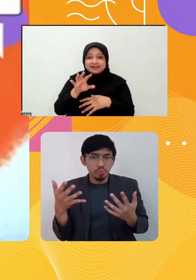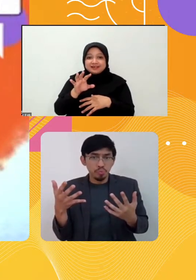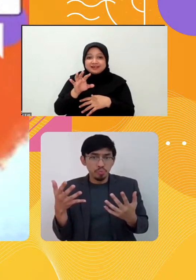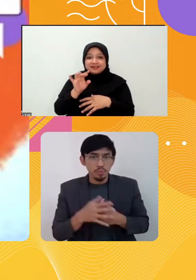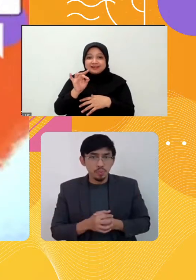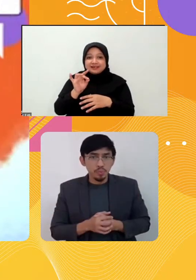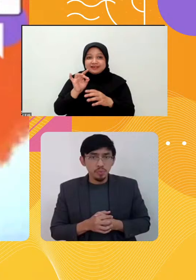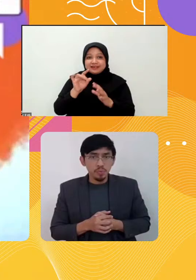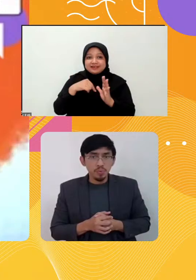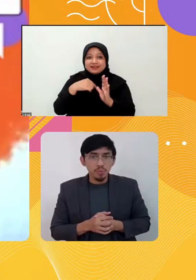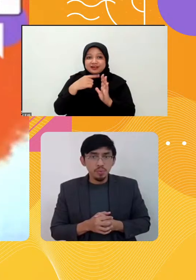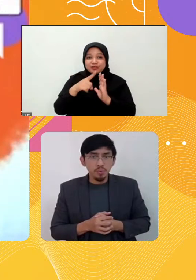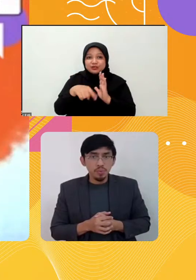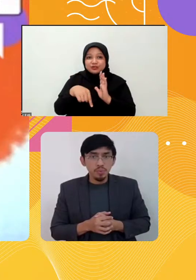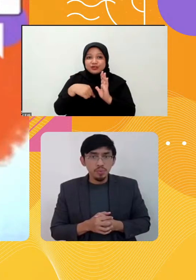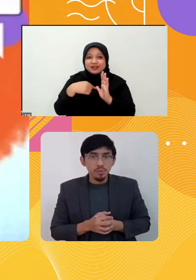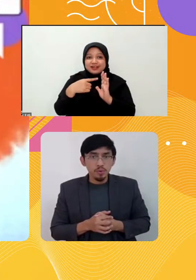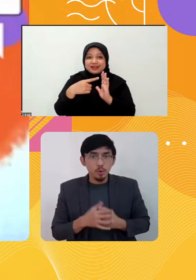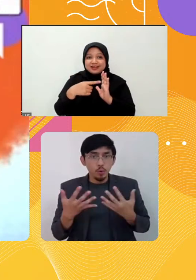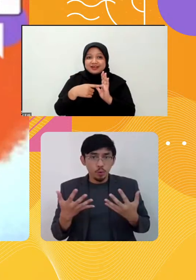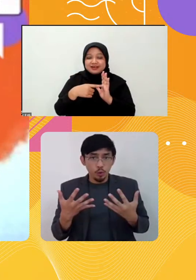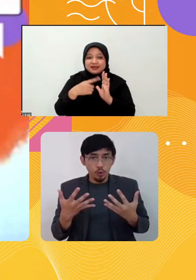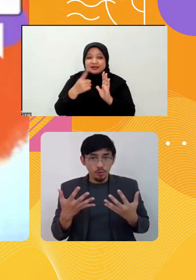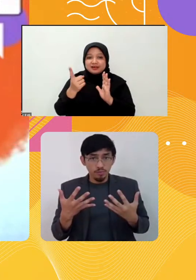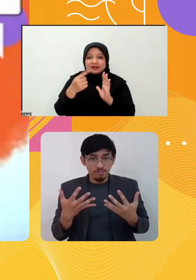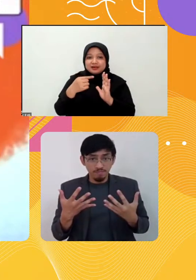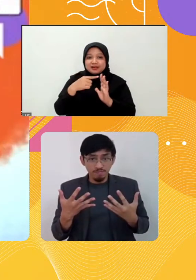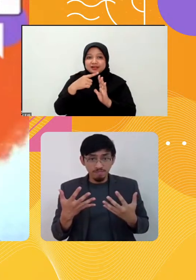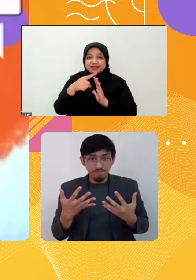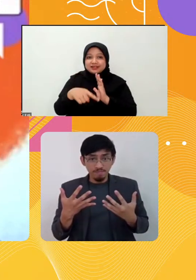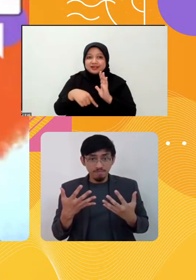Lanka, maybe for,